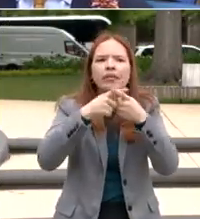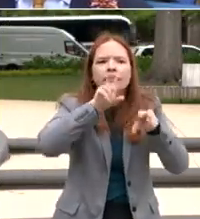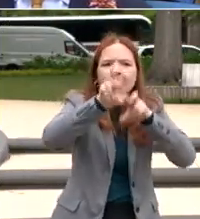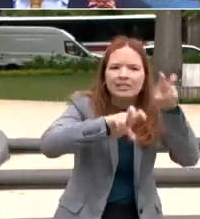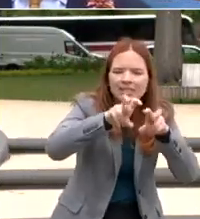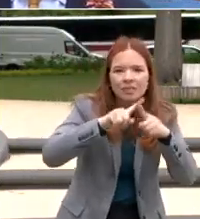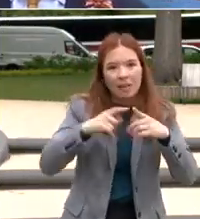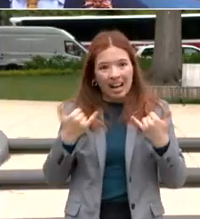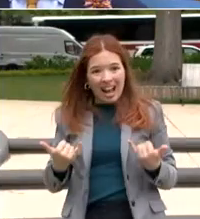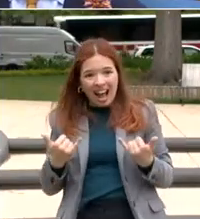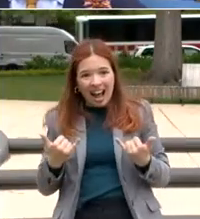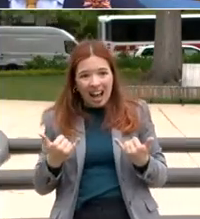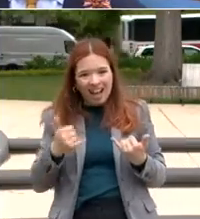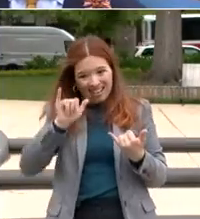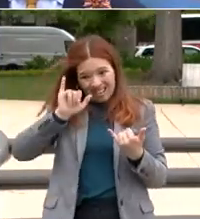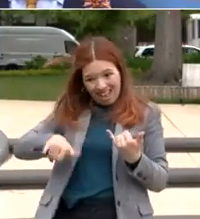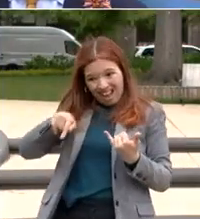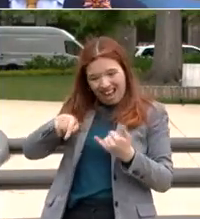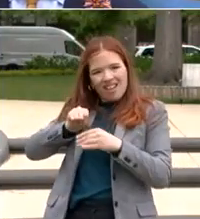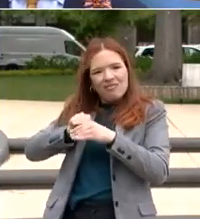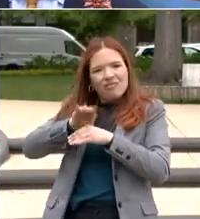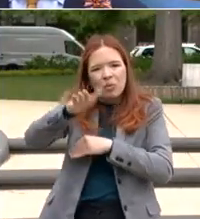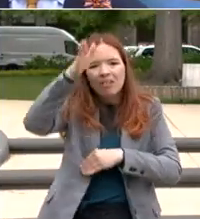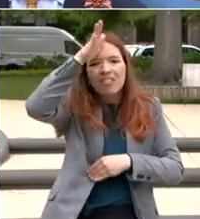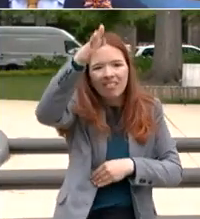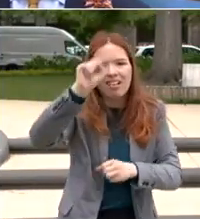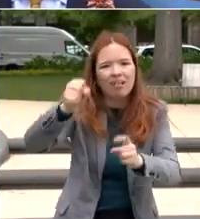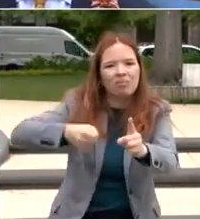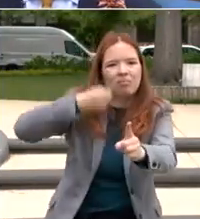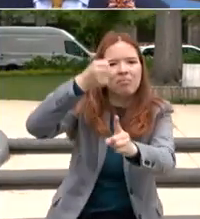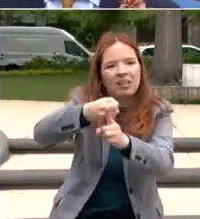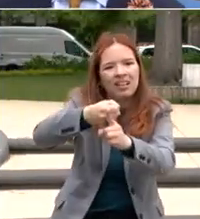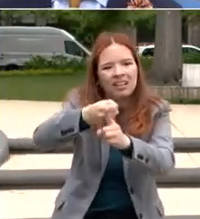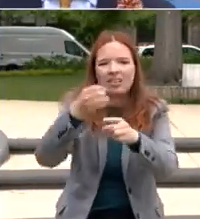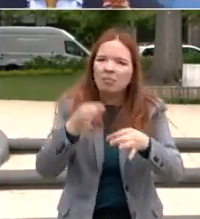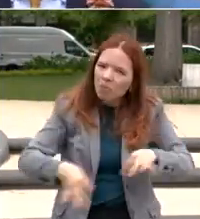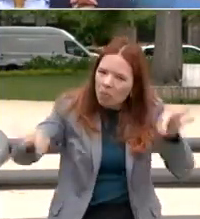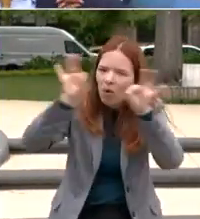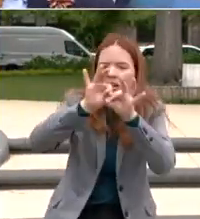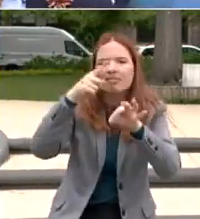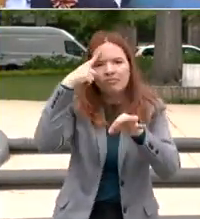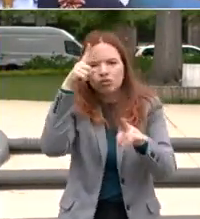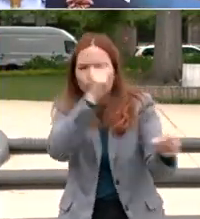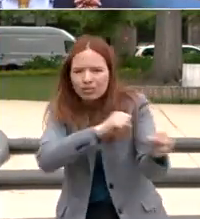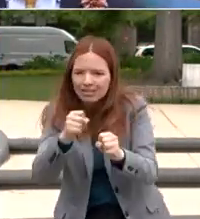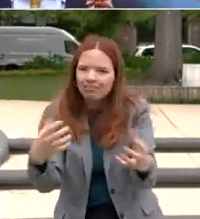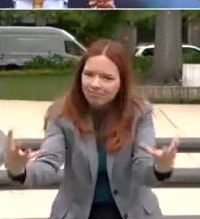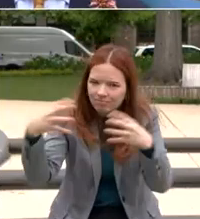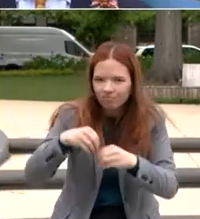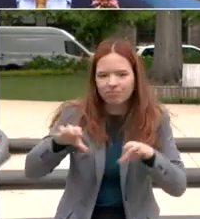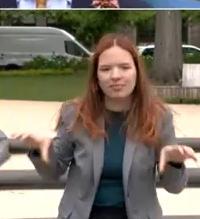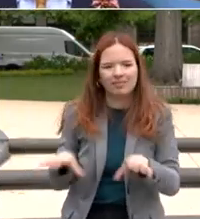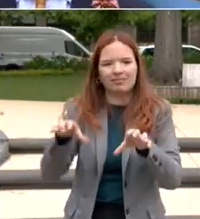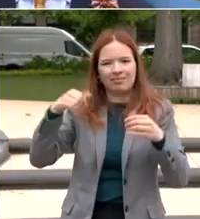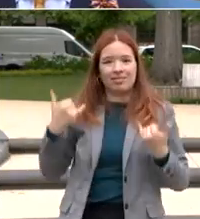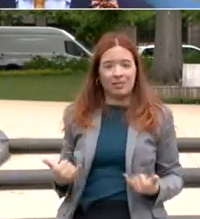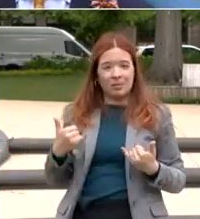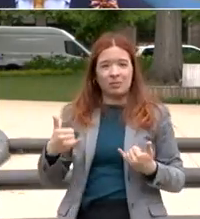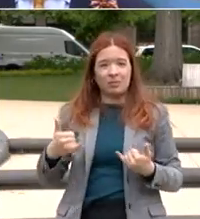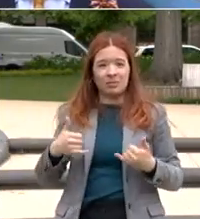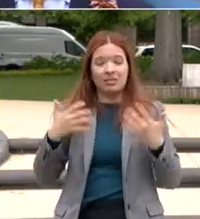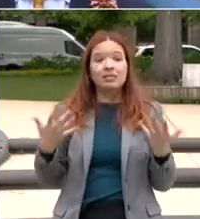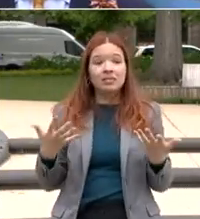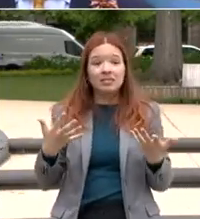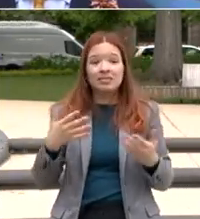That has to be central to our strategy here. We also know that we can't return to a